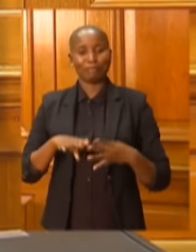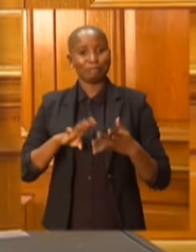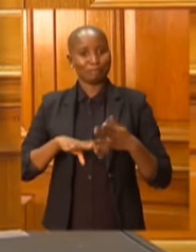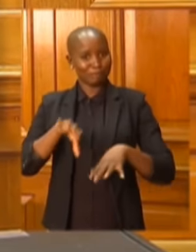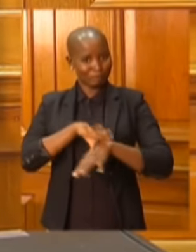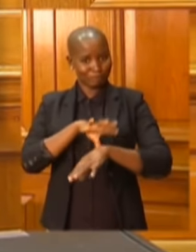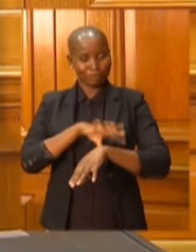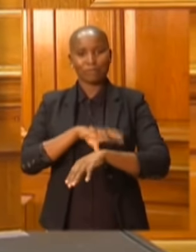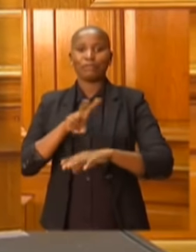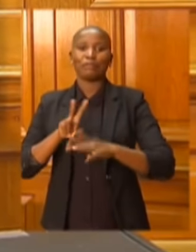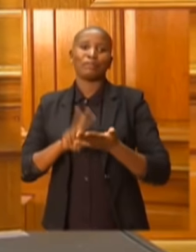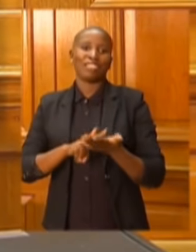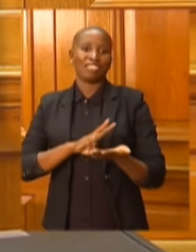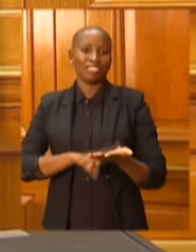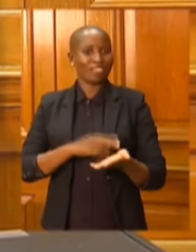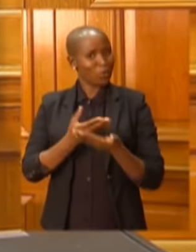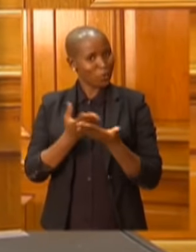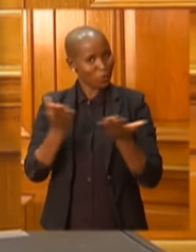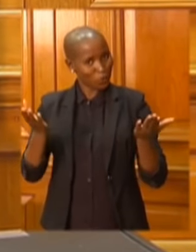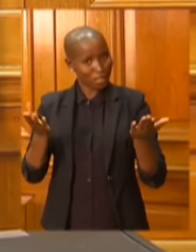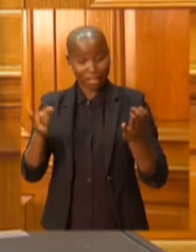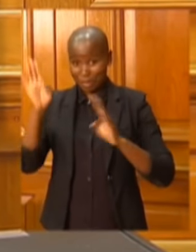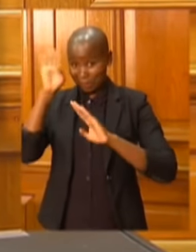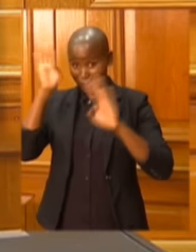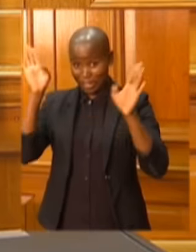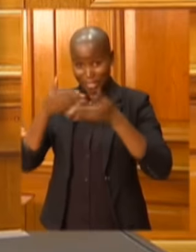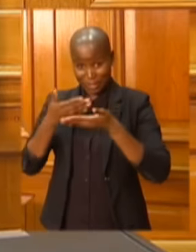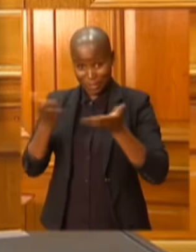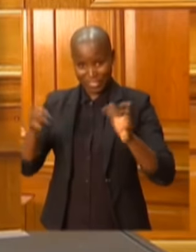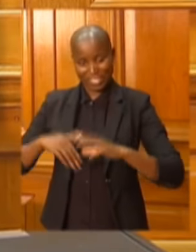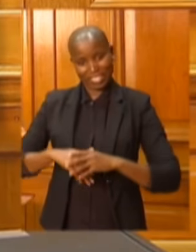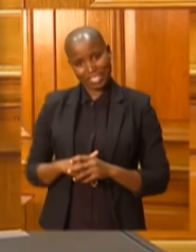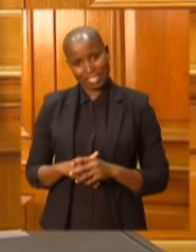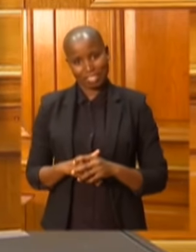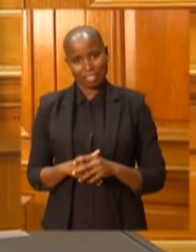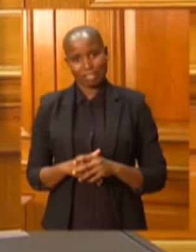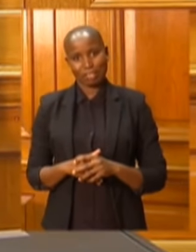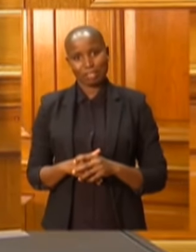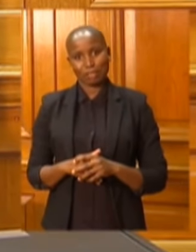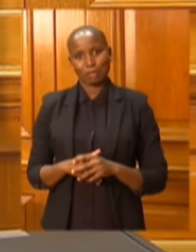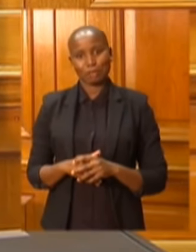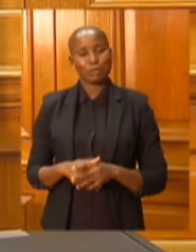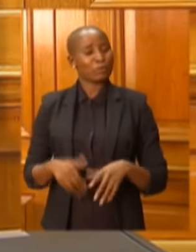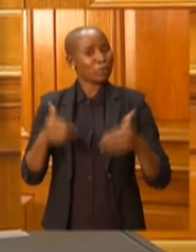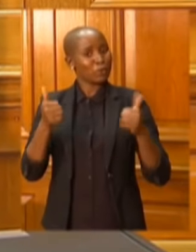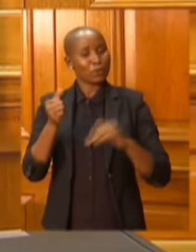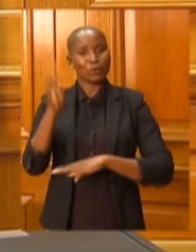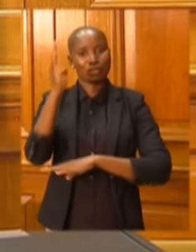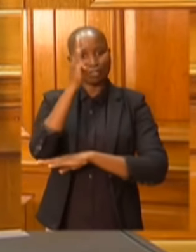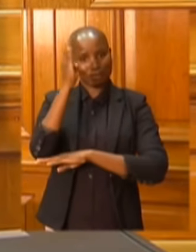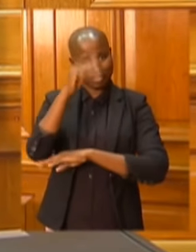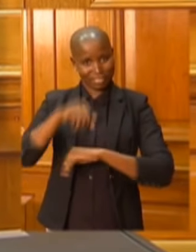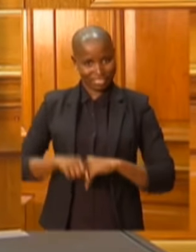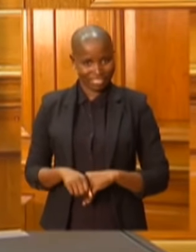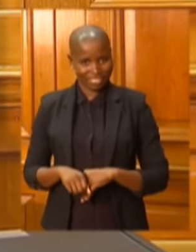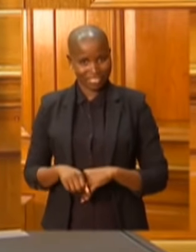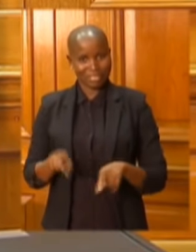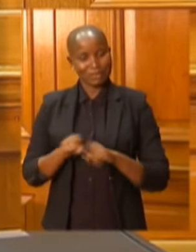Limadekwana kabatu wote molweni nonke. Good evening. Goeienaand.